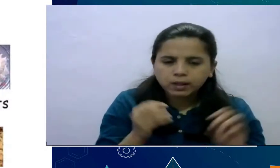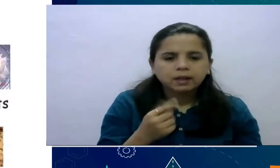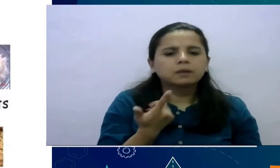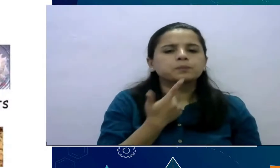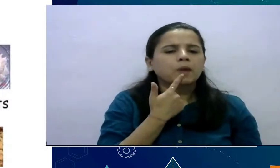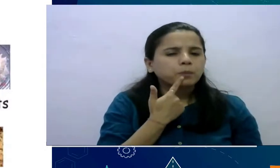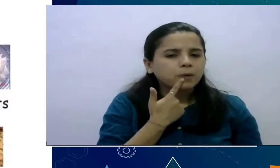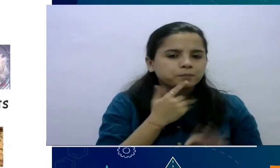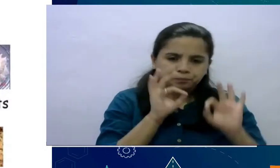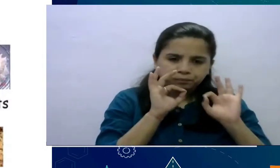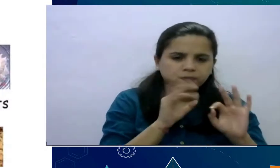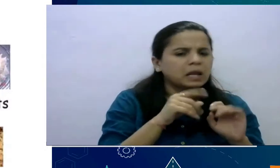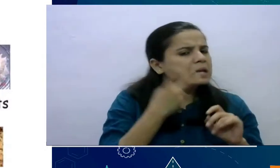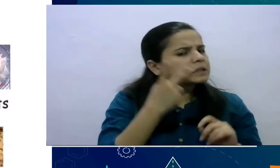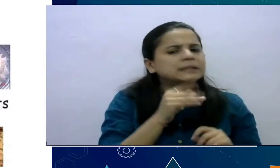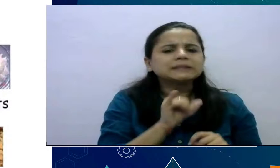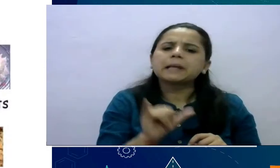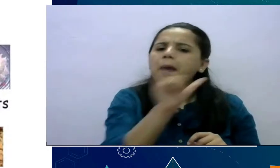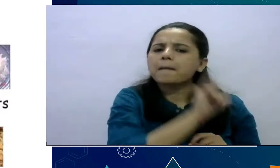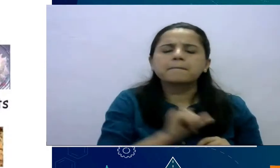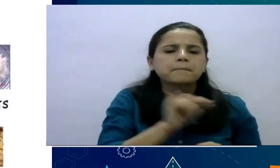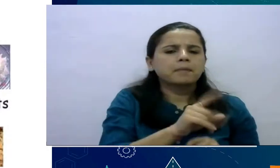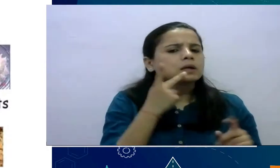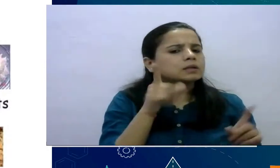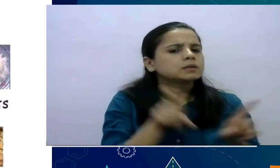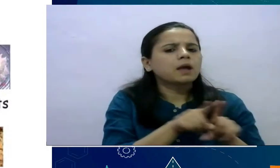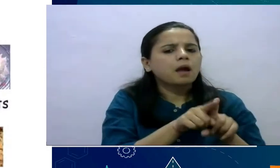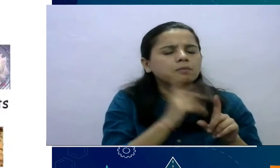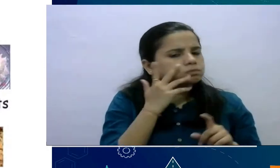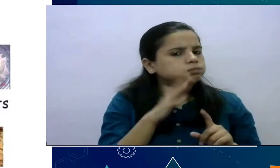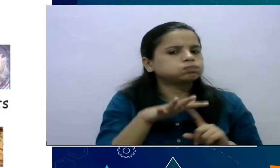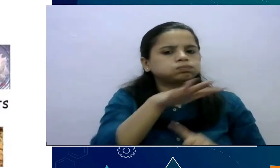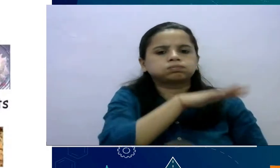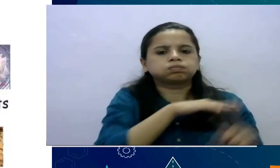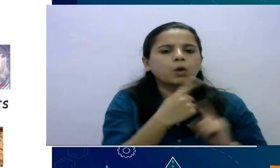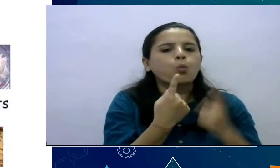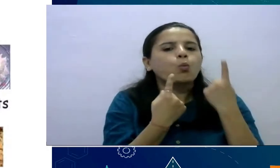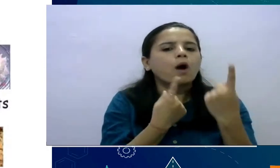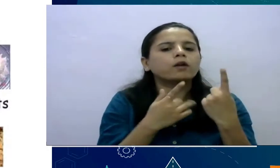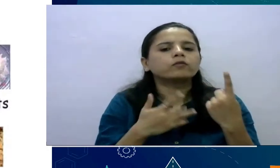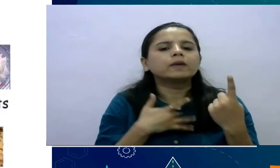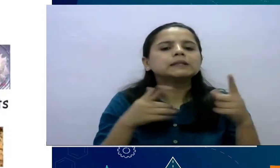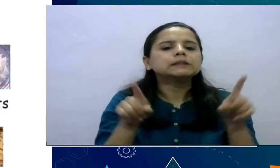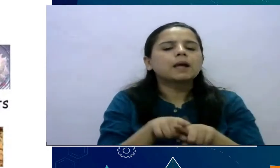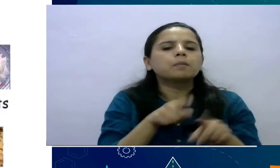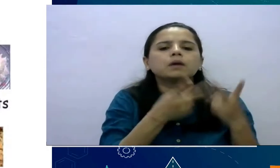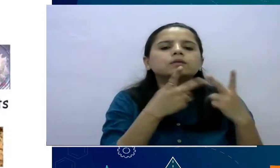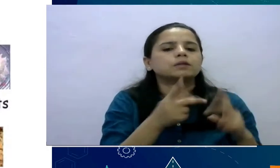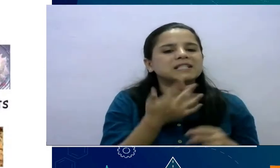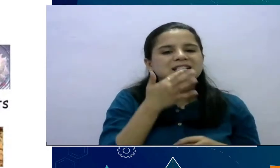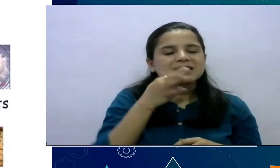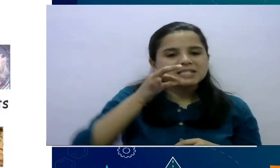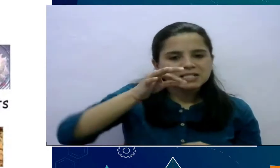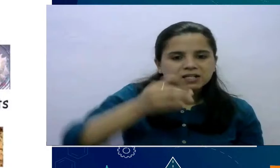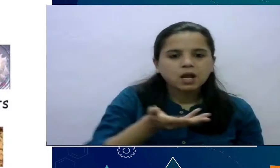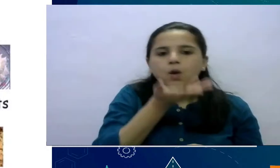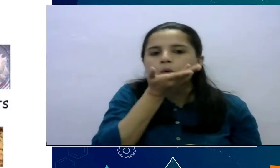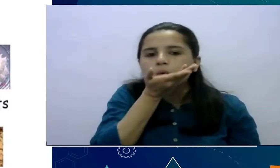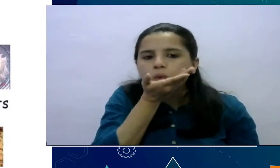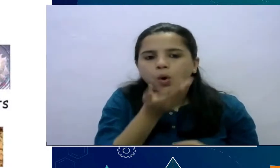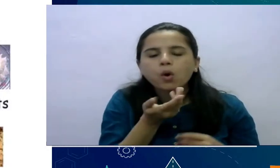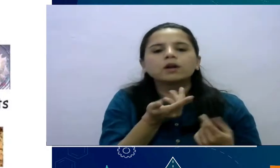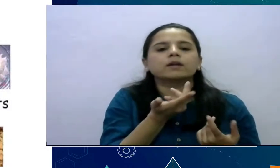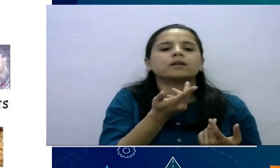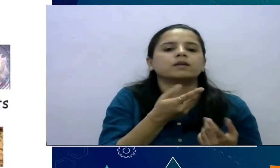They're just going to look and behave as if they are only one. So you find like salt water, gravy,